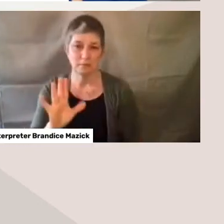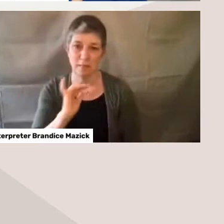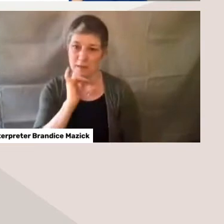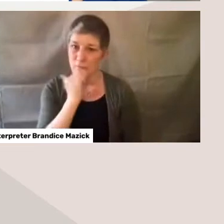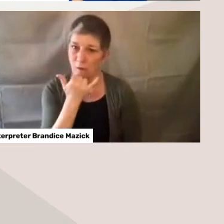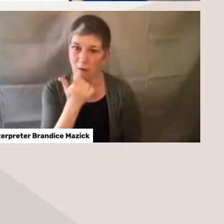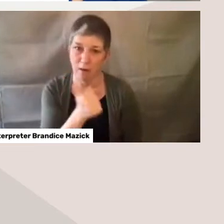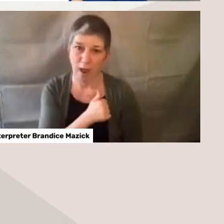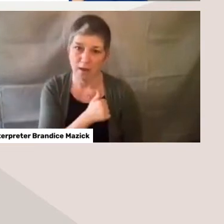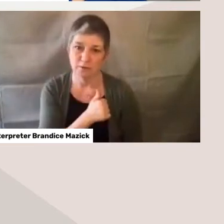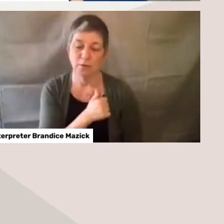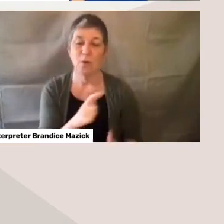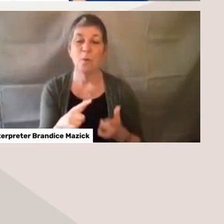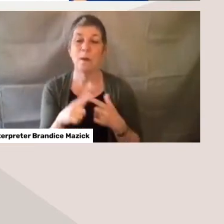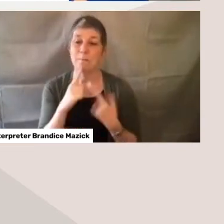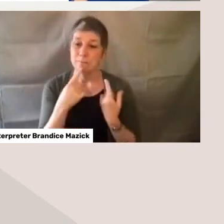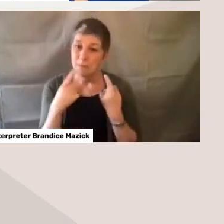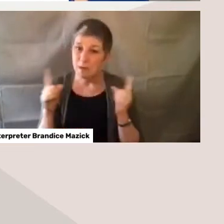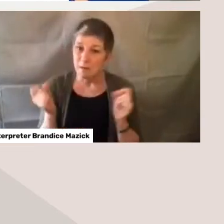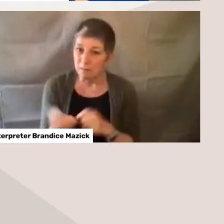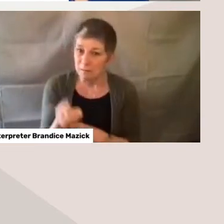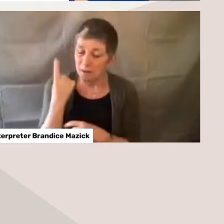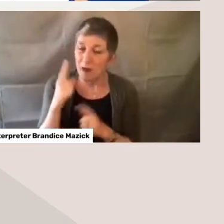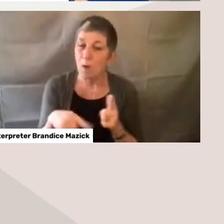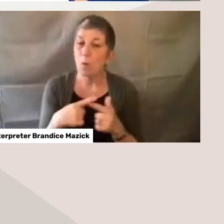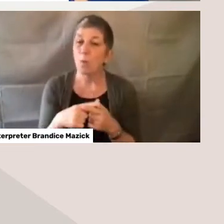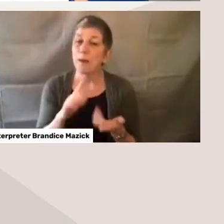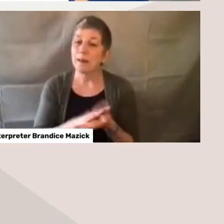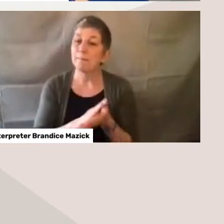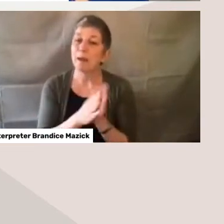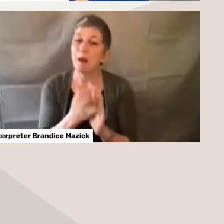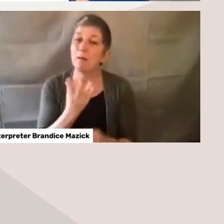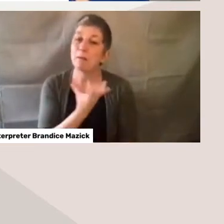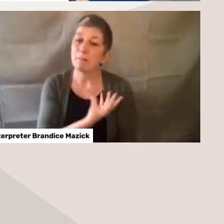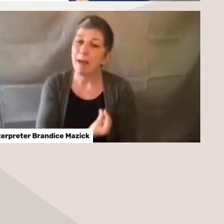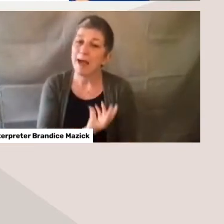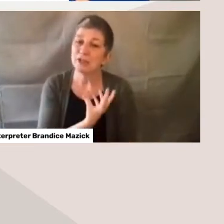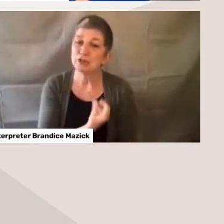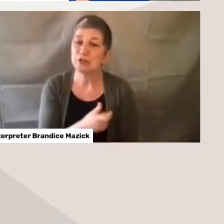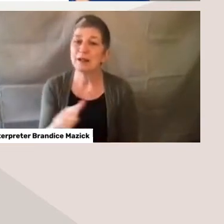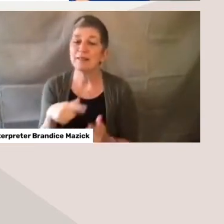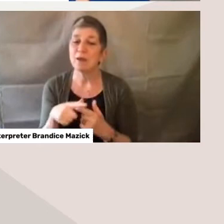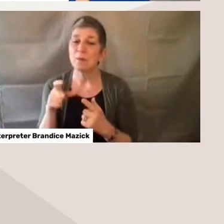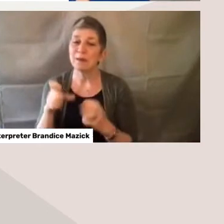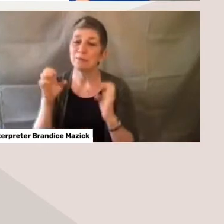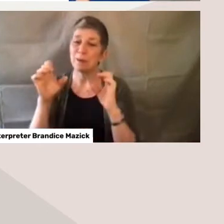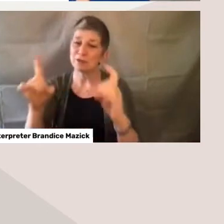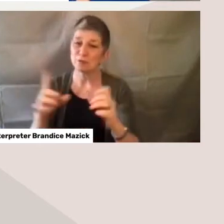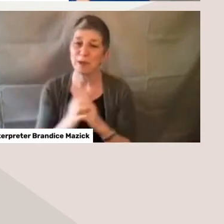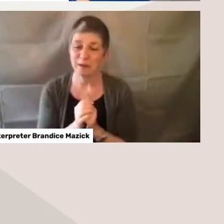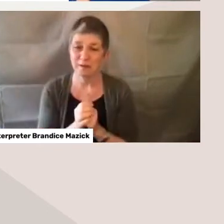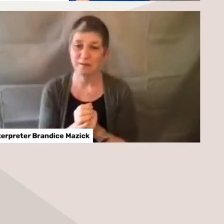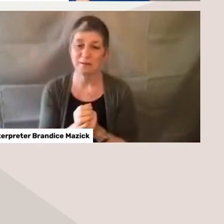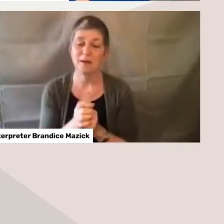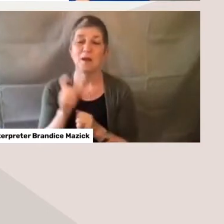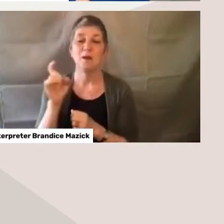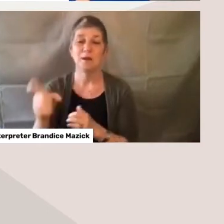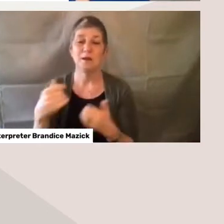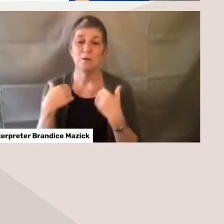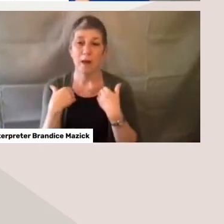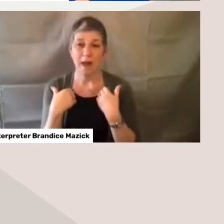attitude. Once we understand and we become compassionate toward that, we need to educate, and we need to